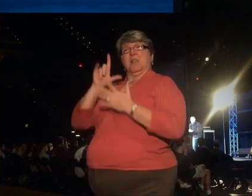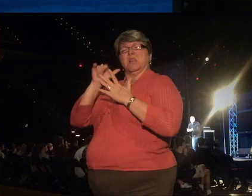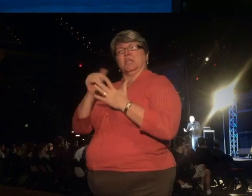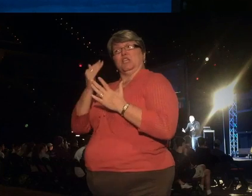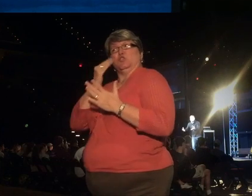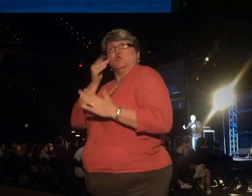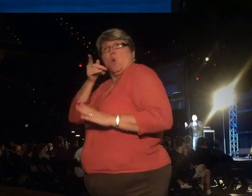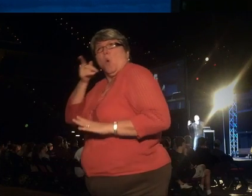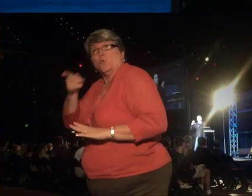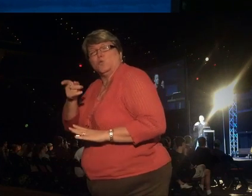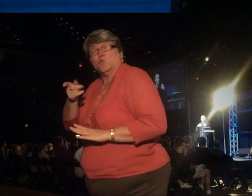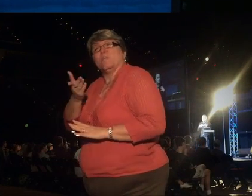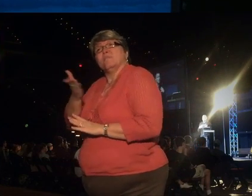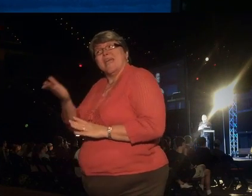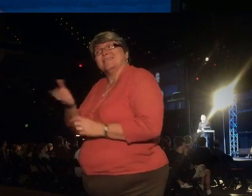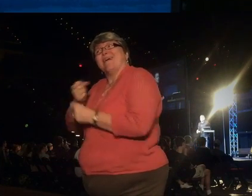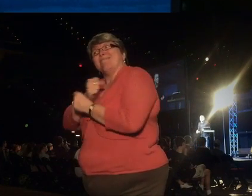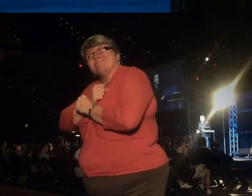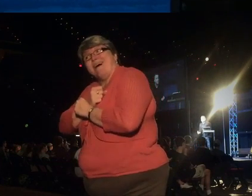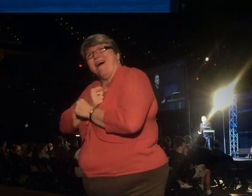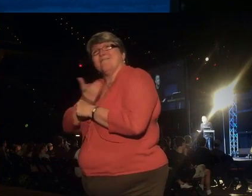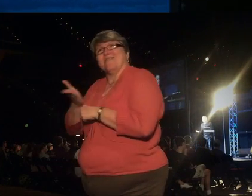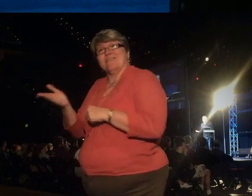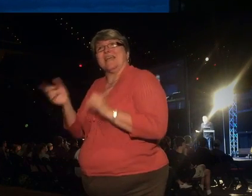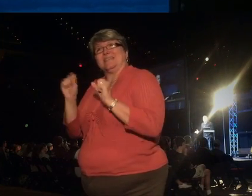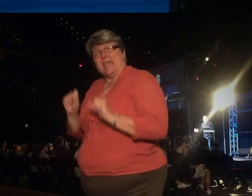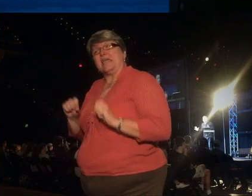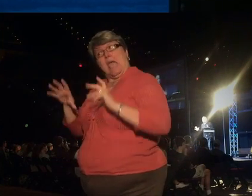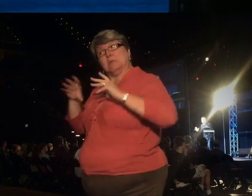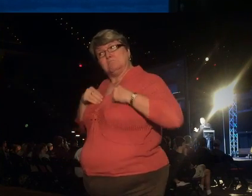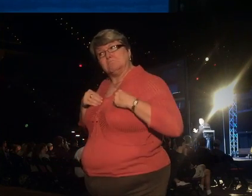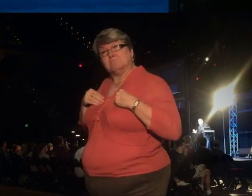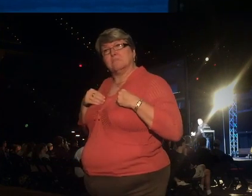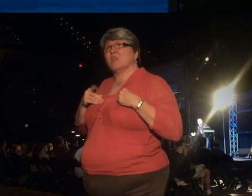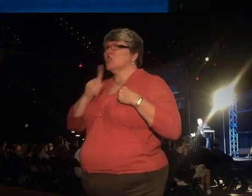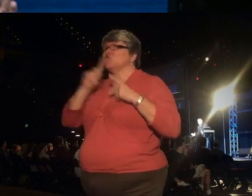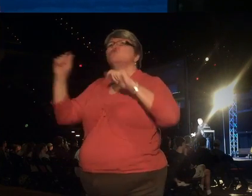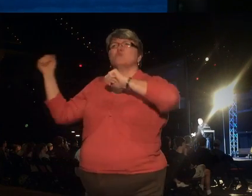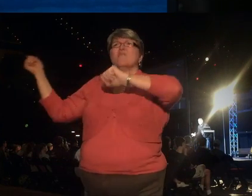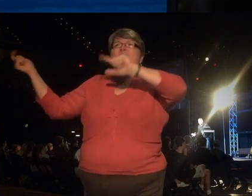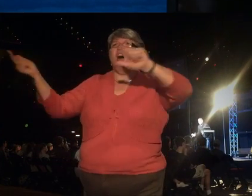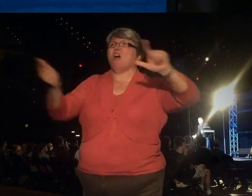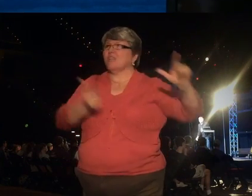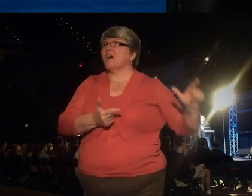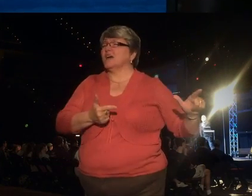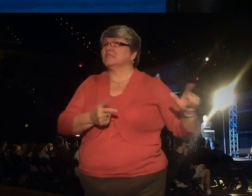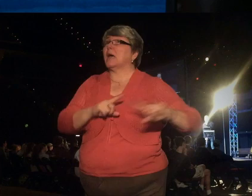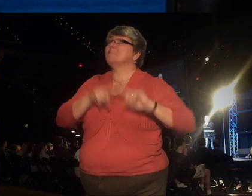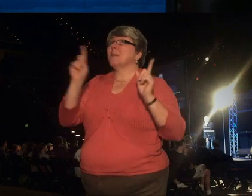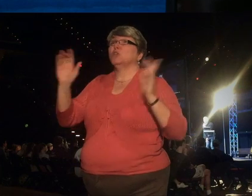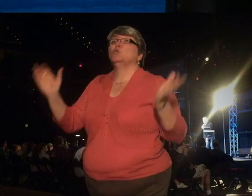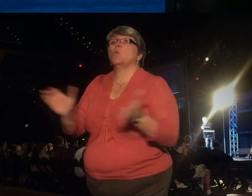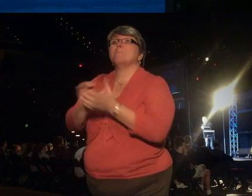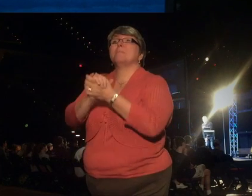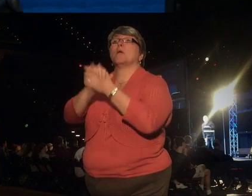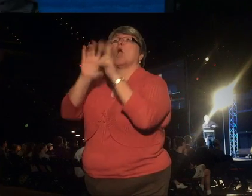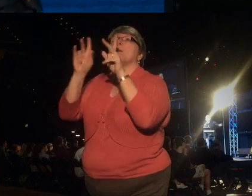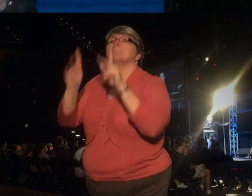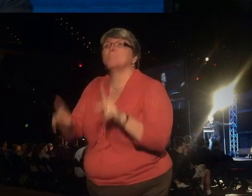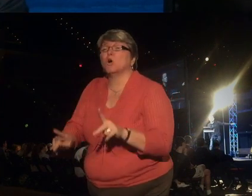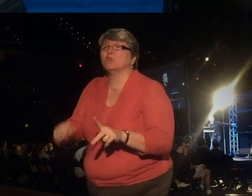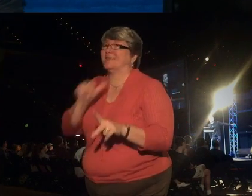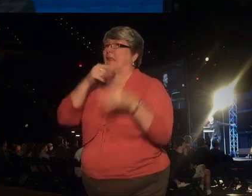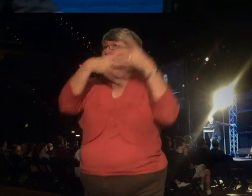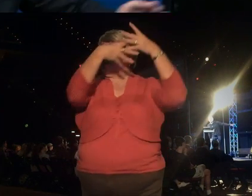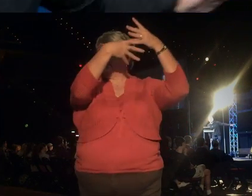you, there will be things they love. There will be things that they can live with. That's true of all of us. But you'll marry a person, not a